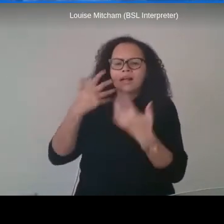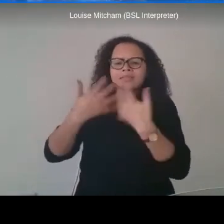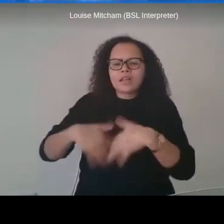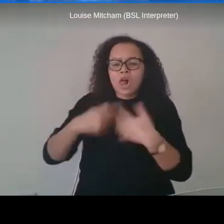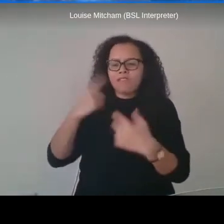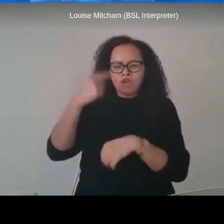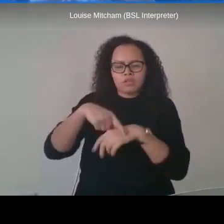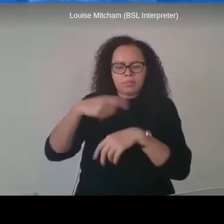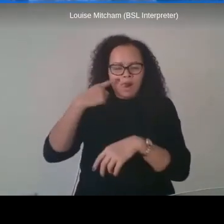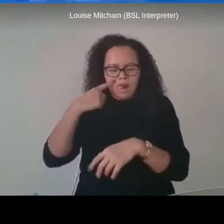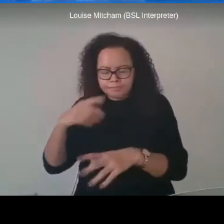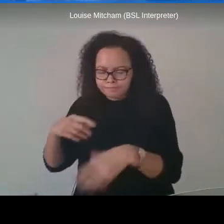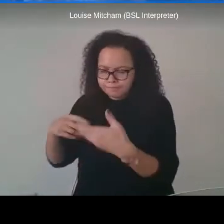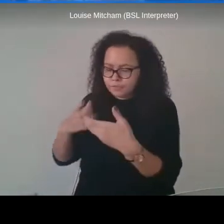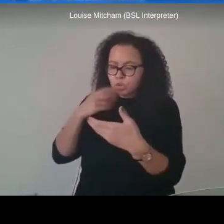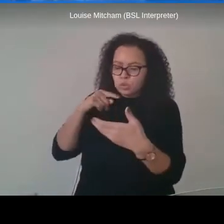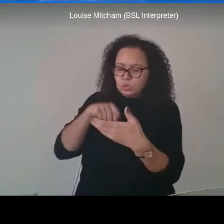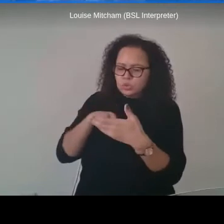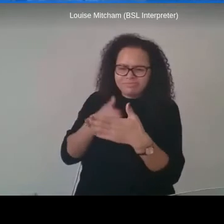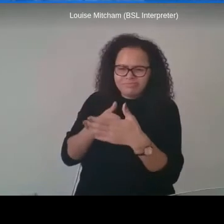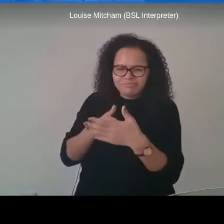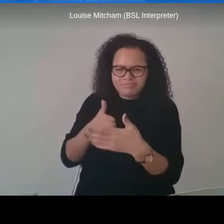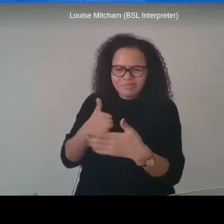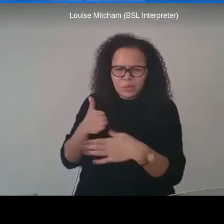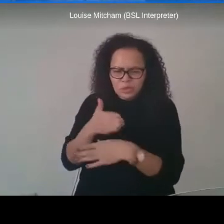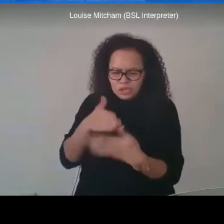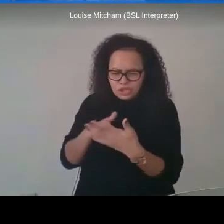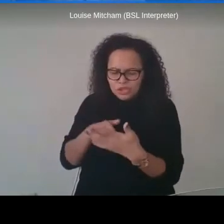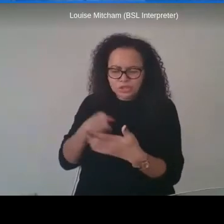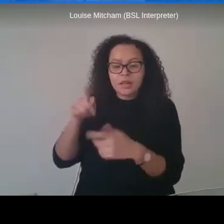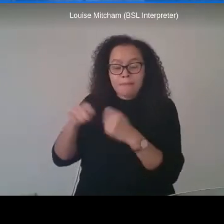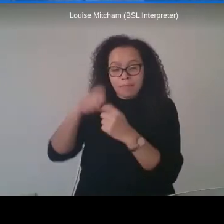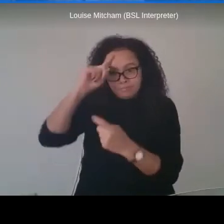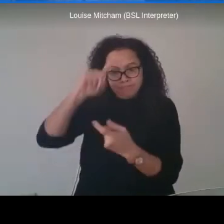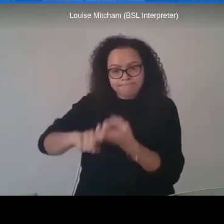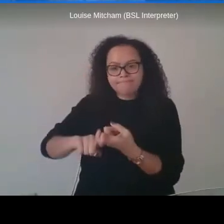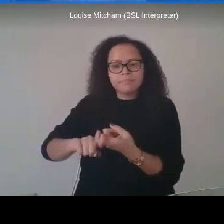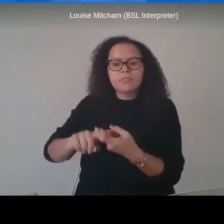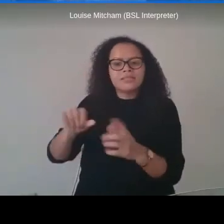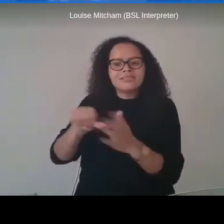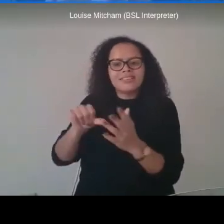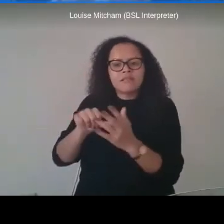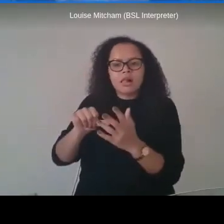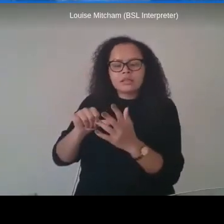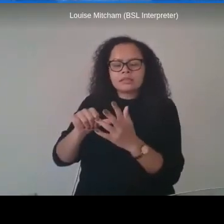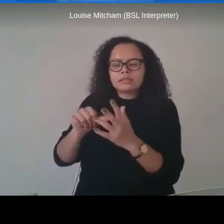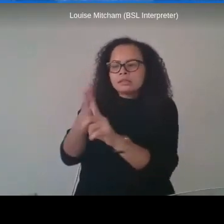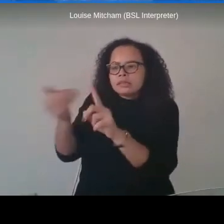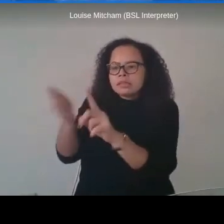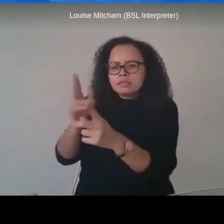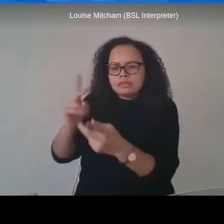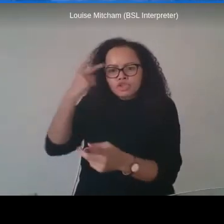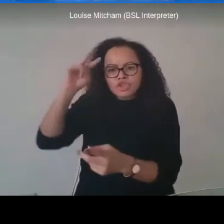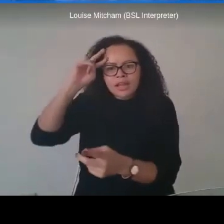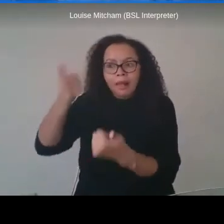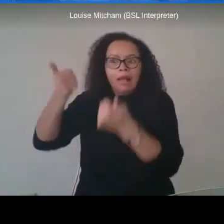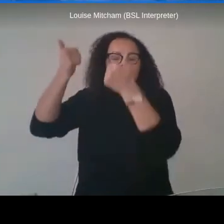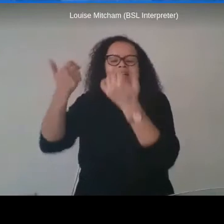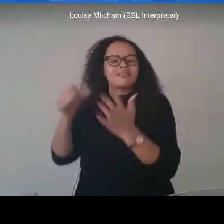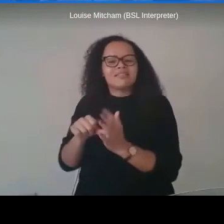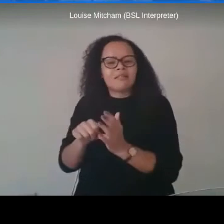time, it is really difficult to change mentalities for some reason. I think because technology, we